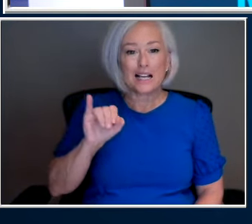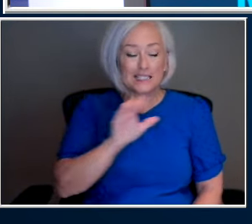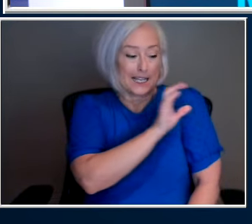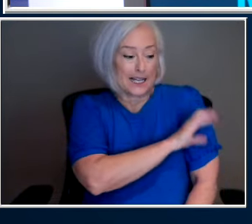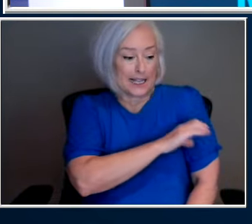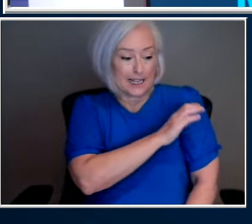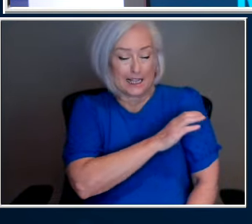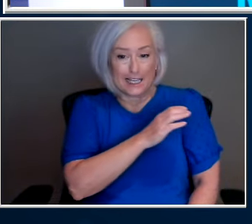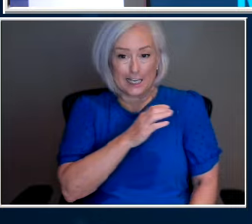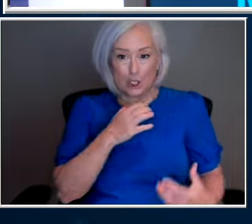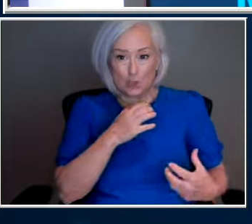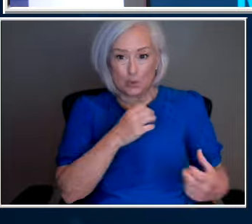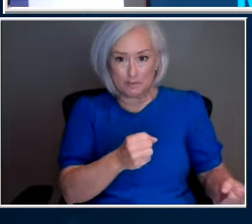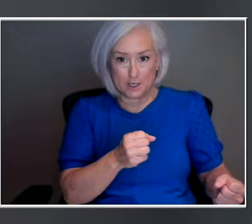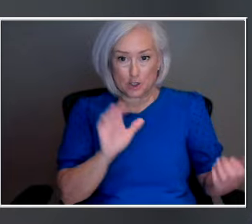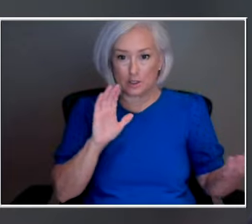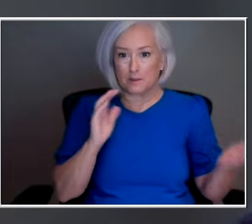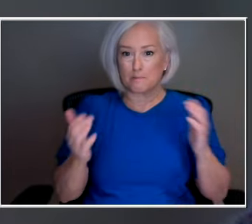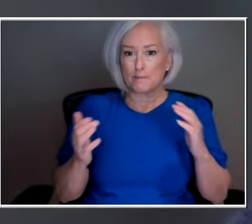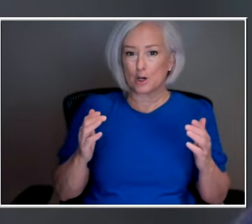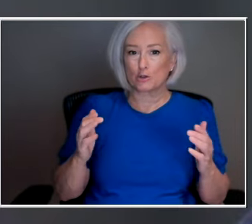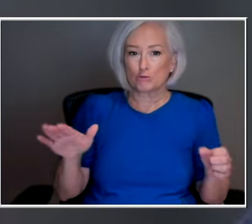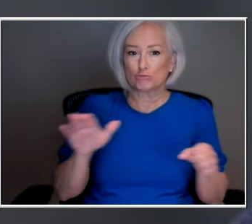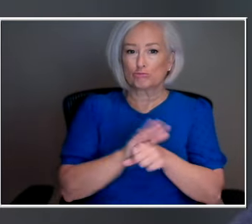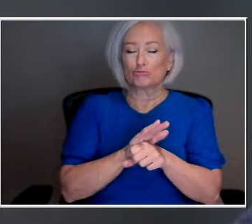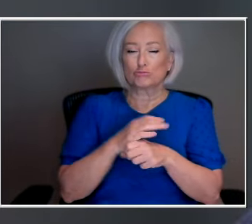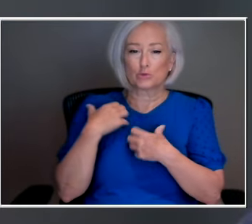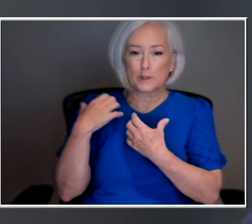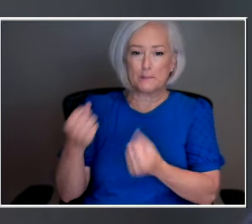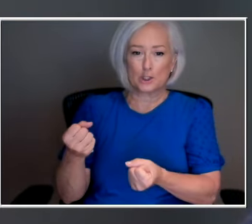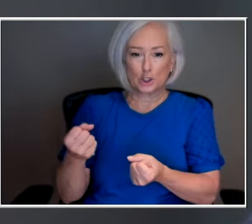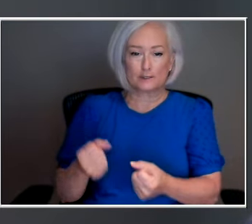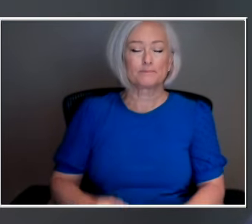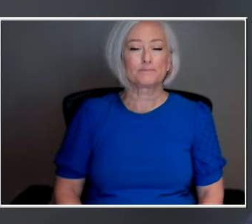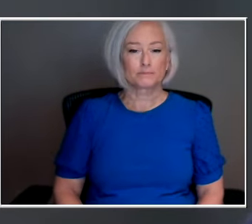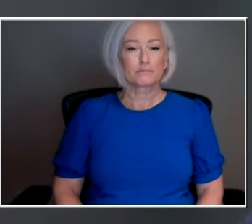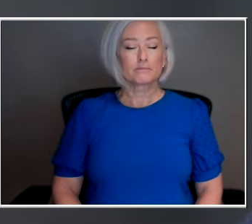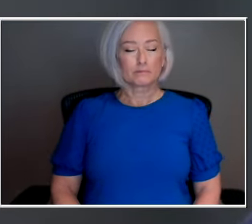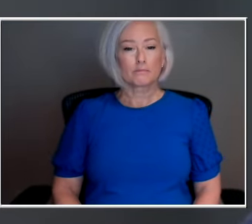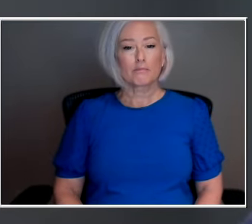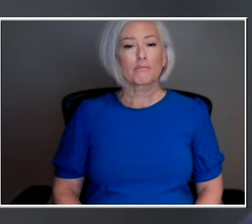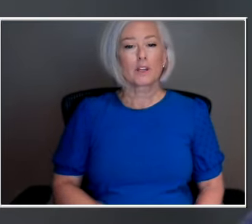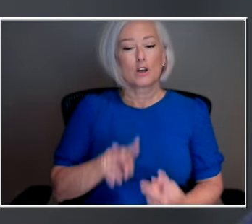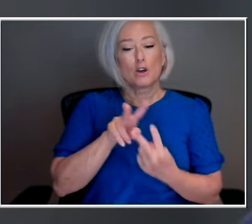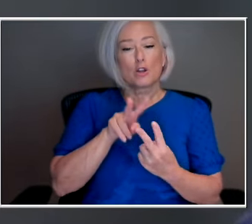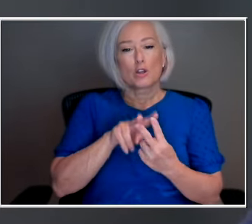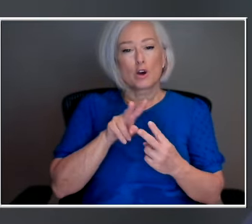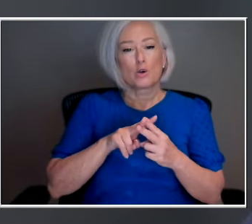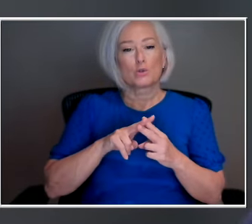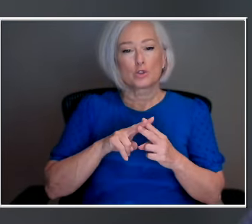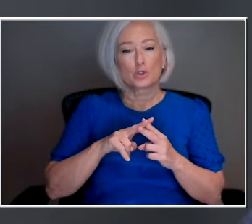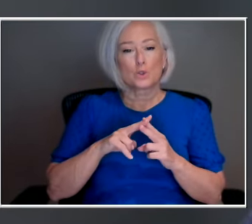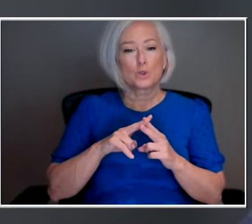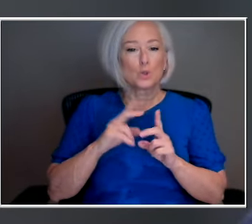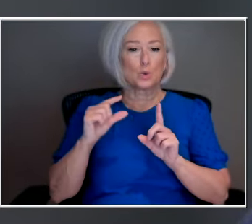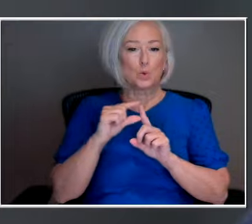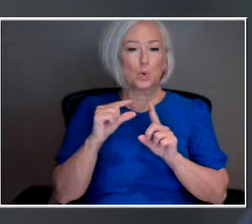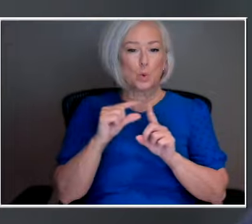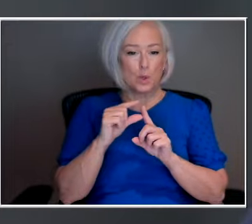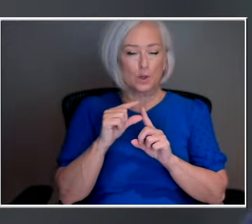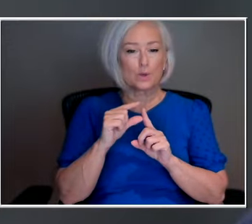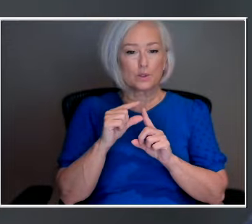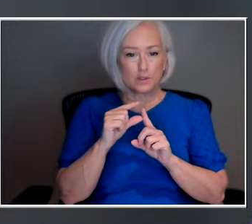complete remission? Yeah, I think, in terms of these terminologies, I guess what, we meant to